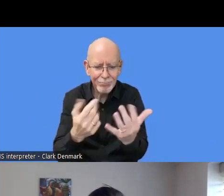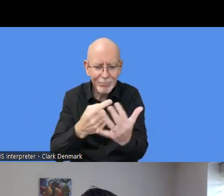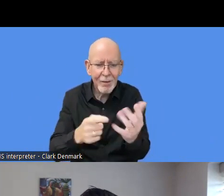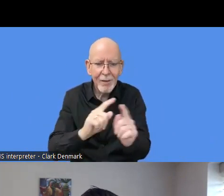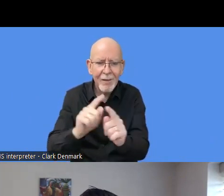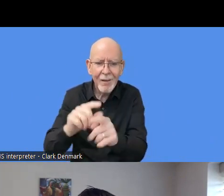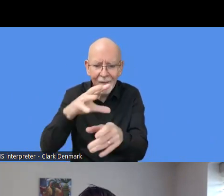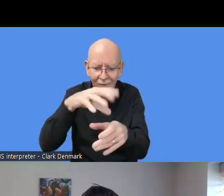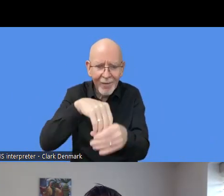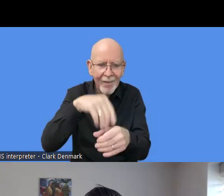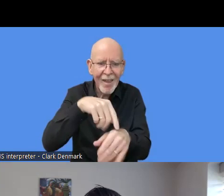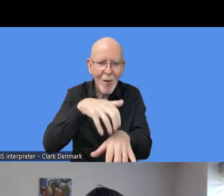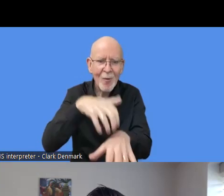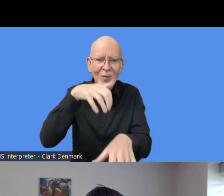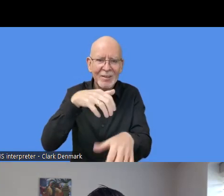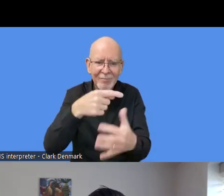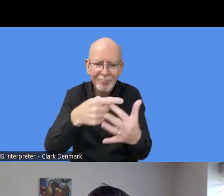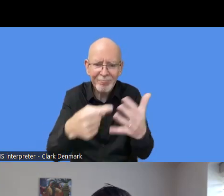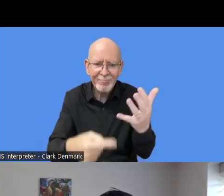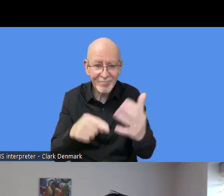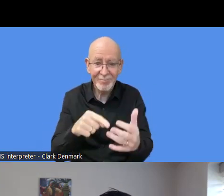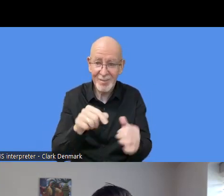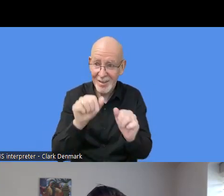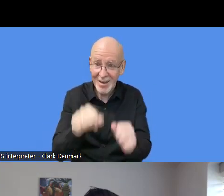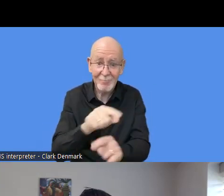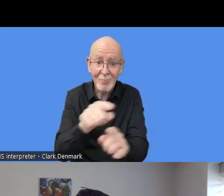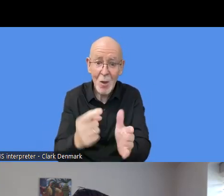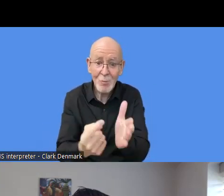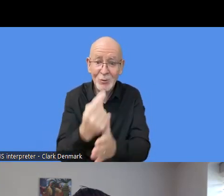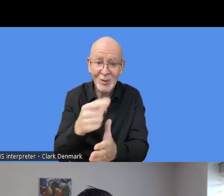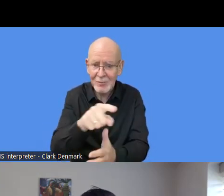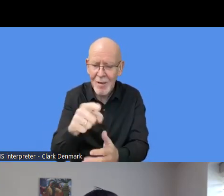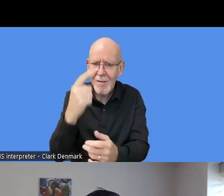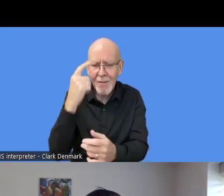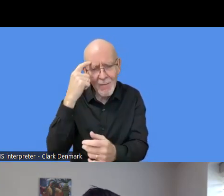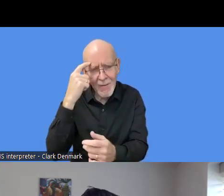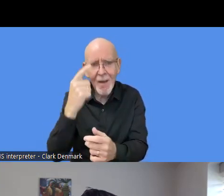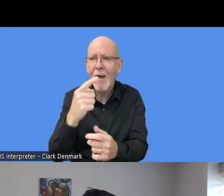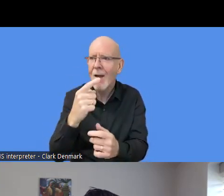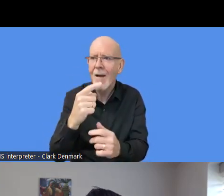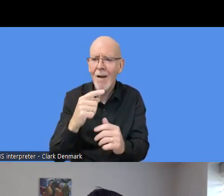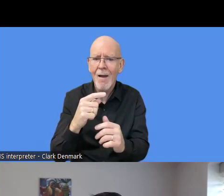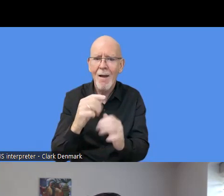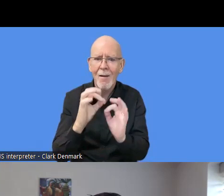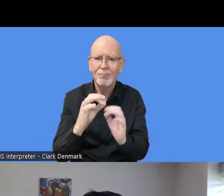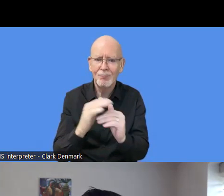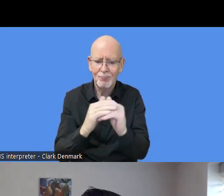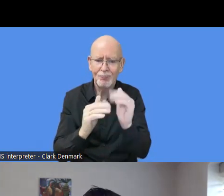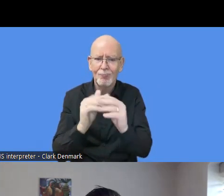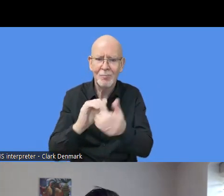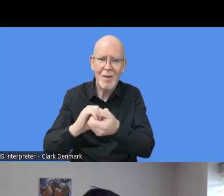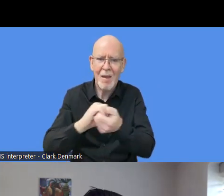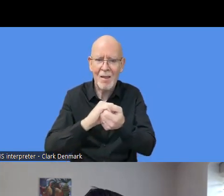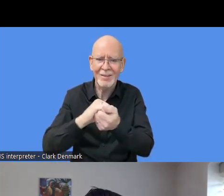to things that you want to do or things that you want to contribute to are really something that you